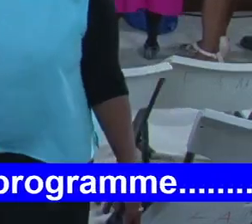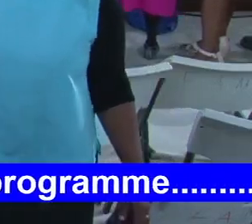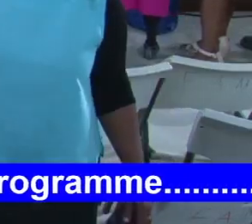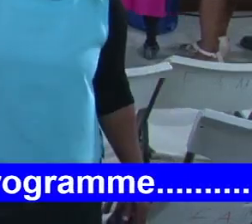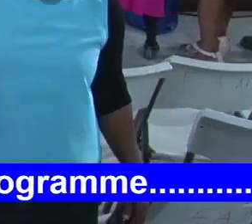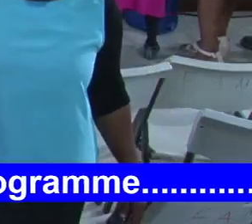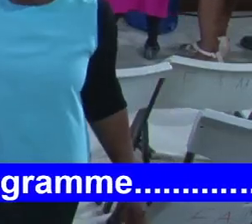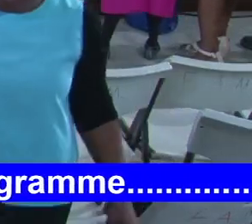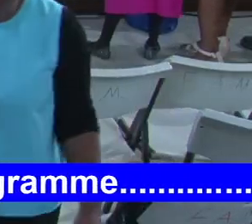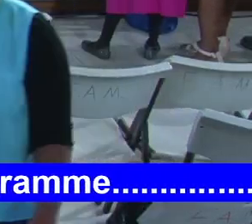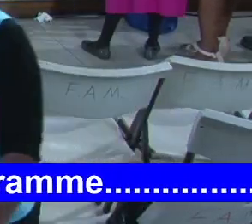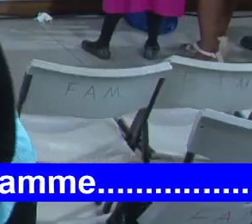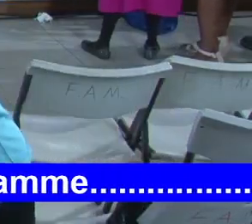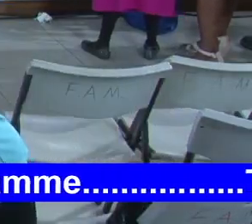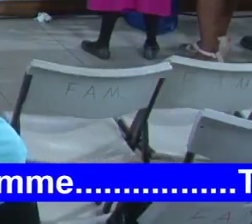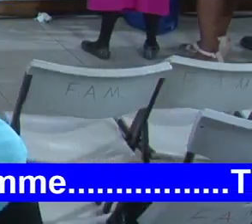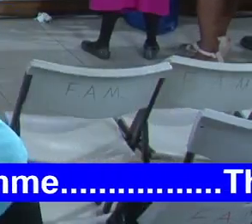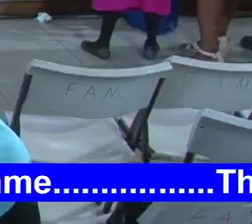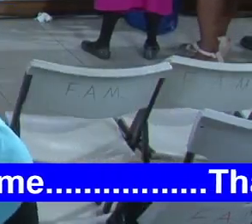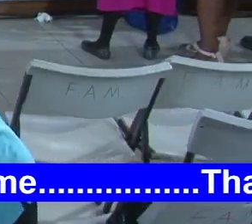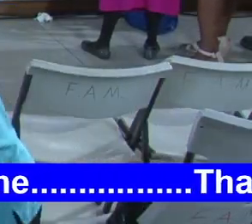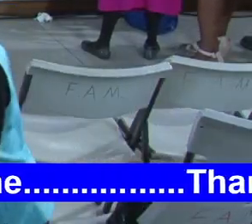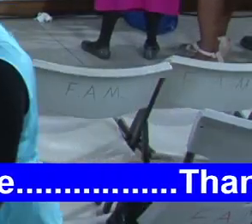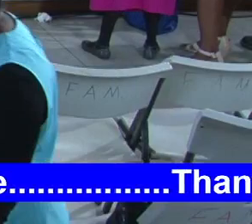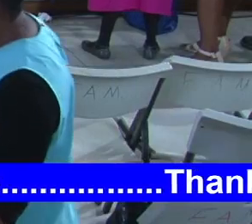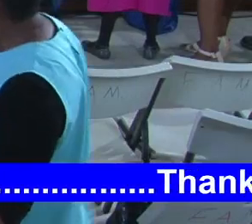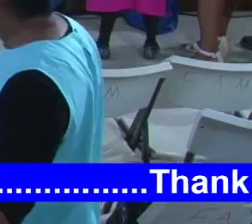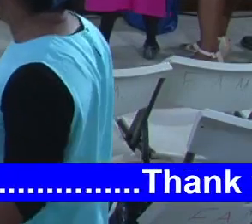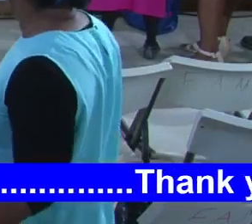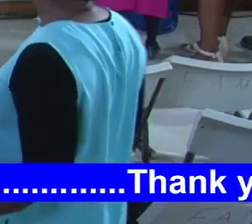river of life flowing down for me.